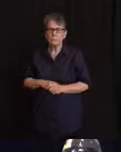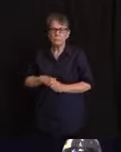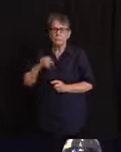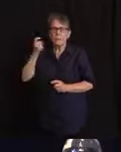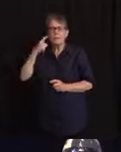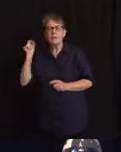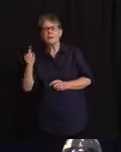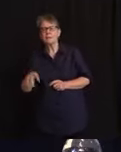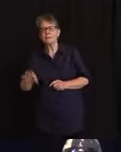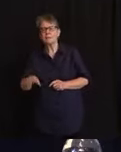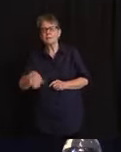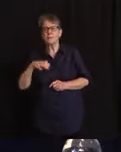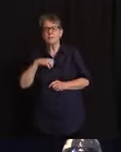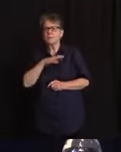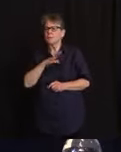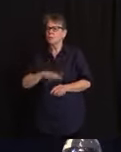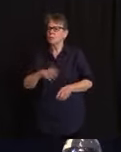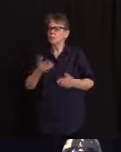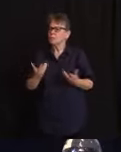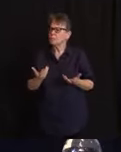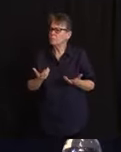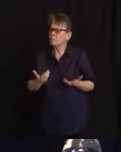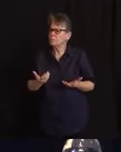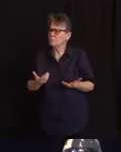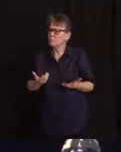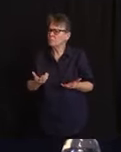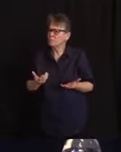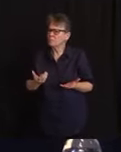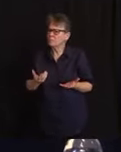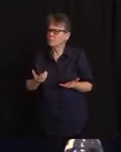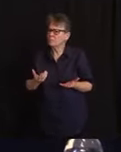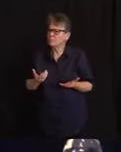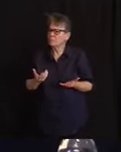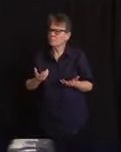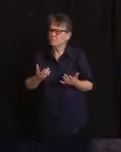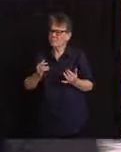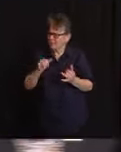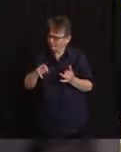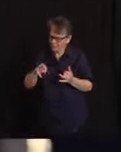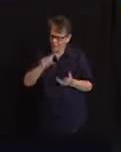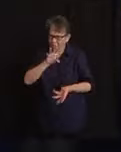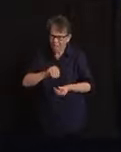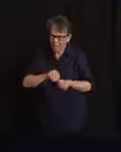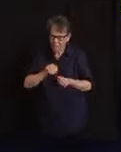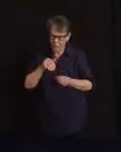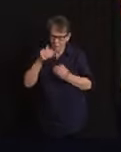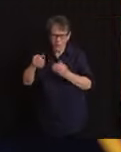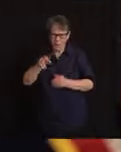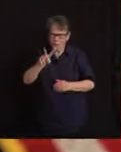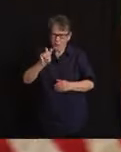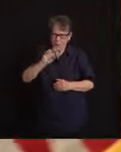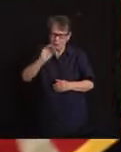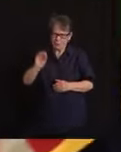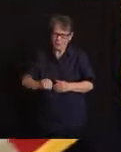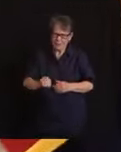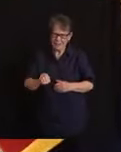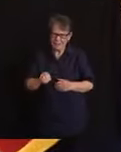it's about 201%. Yeah, that's why. So that's an important point. It's invariably more than one thing that's Yes. got